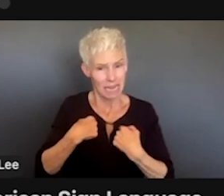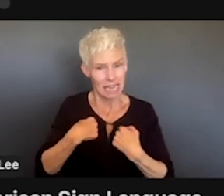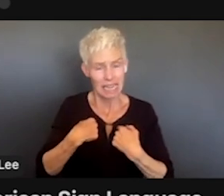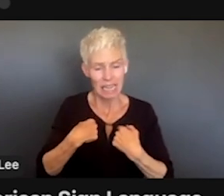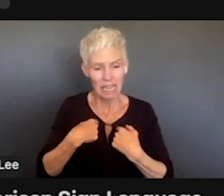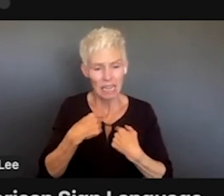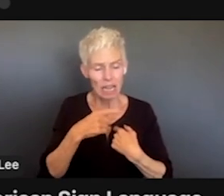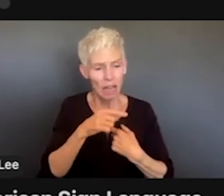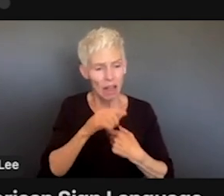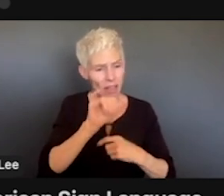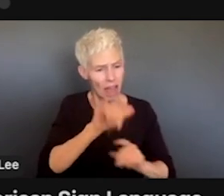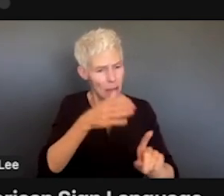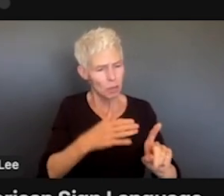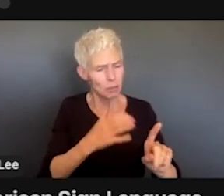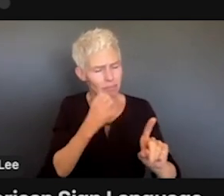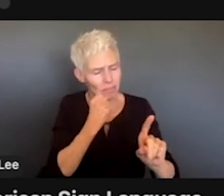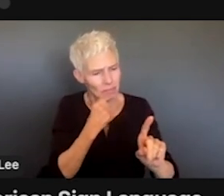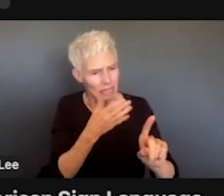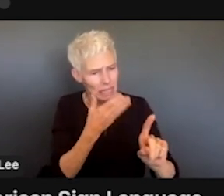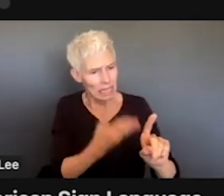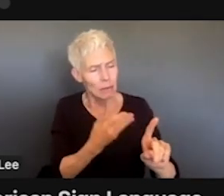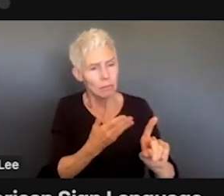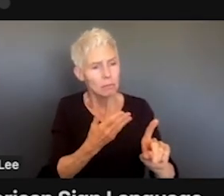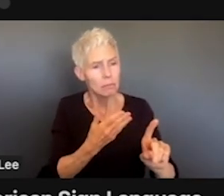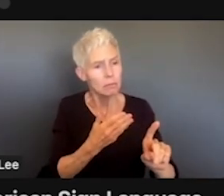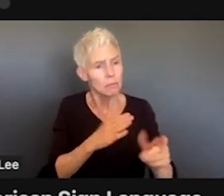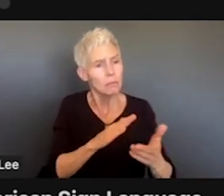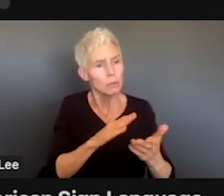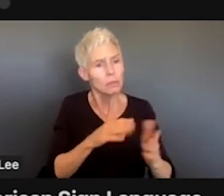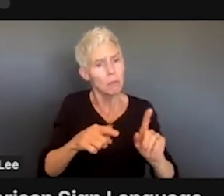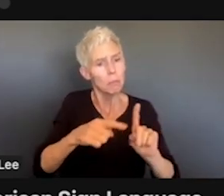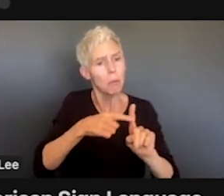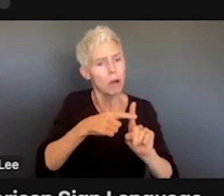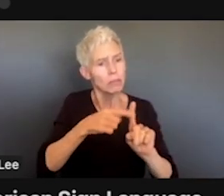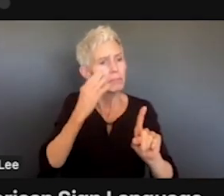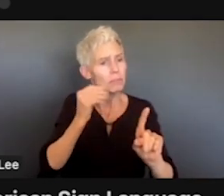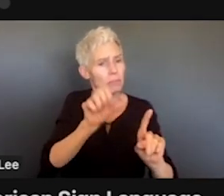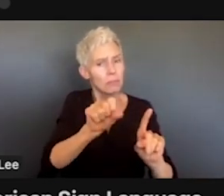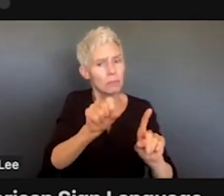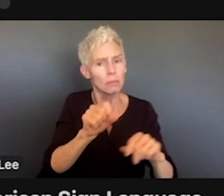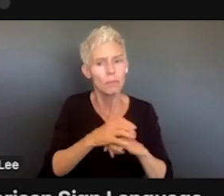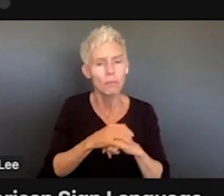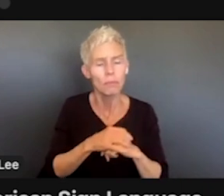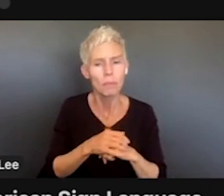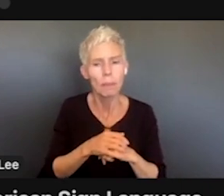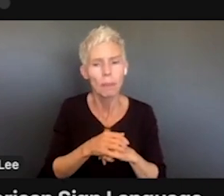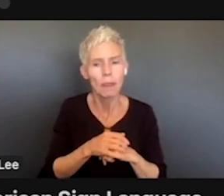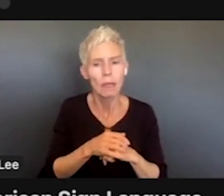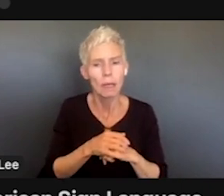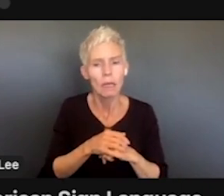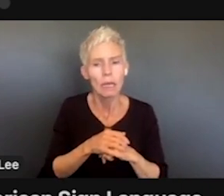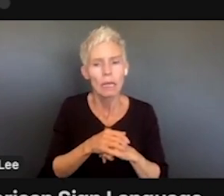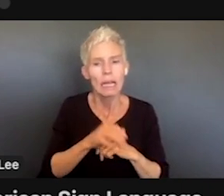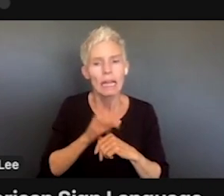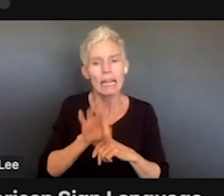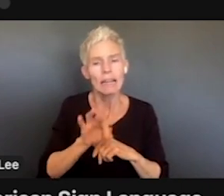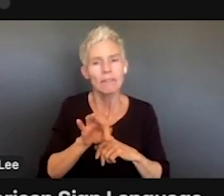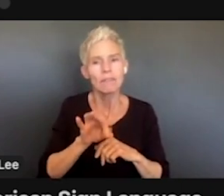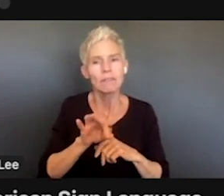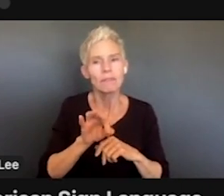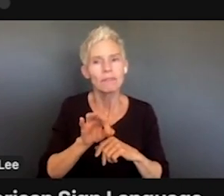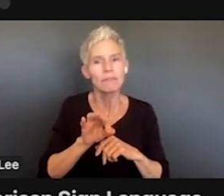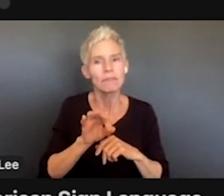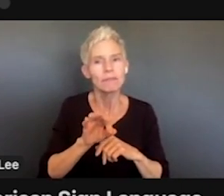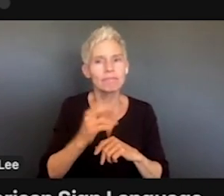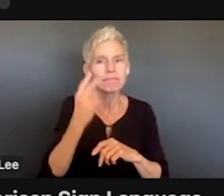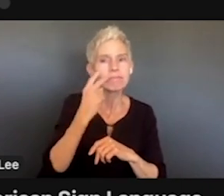one had was actually a positive experience. Yeah. If I go back to the time when